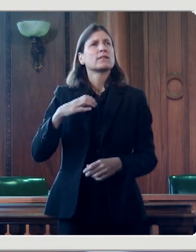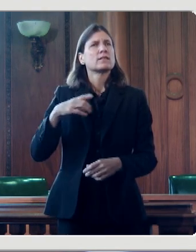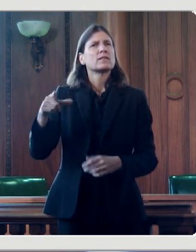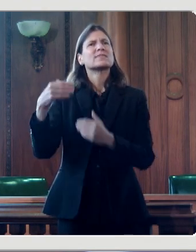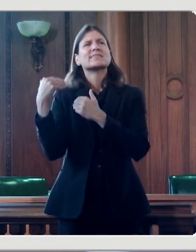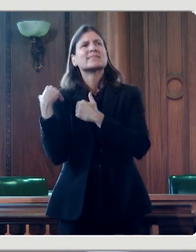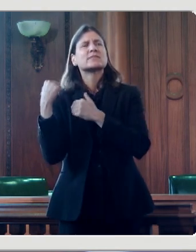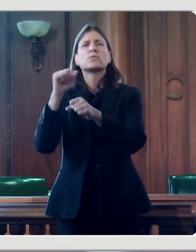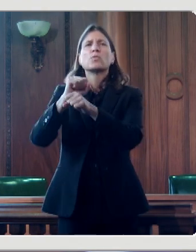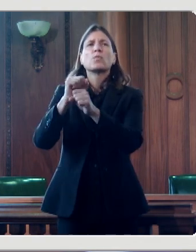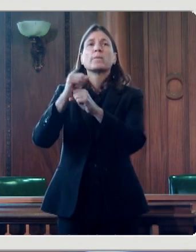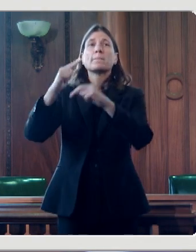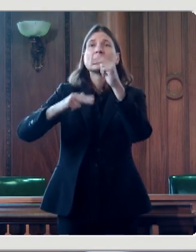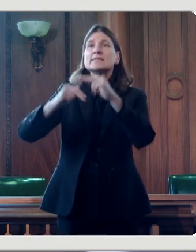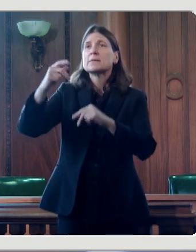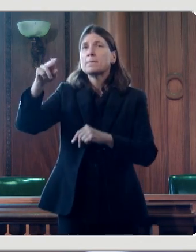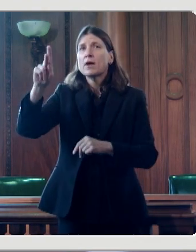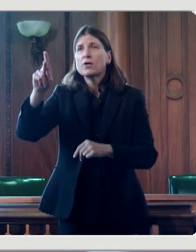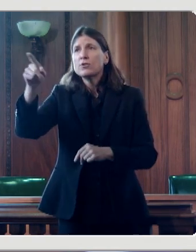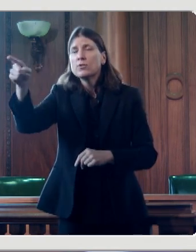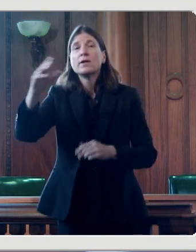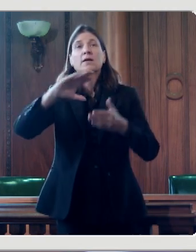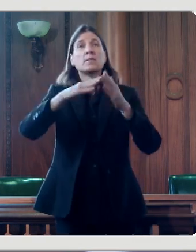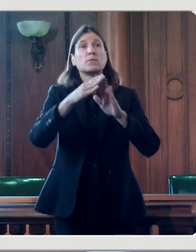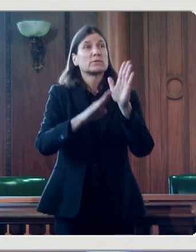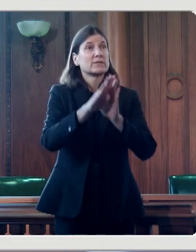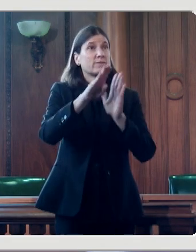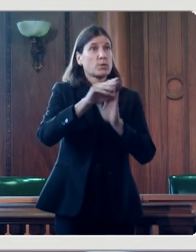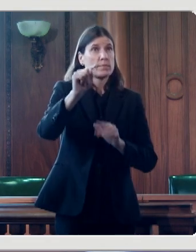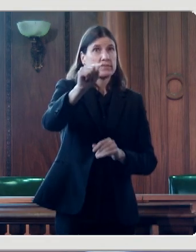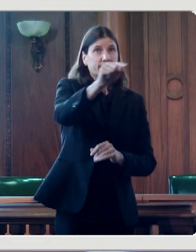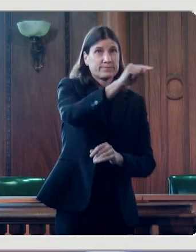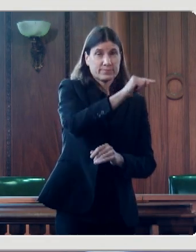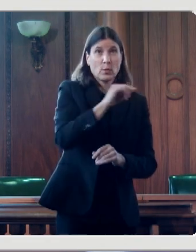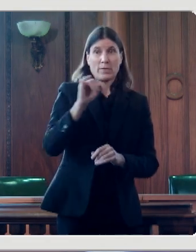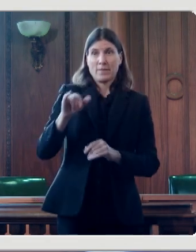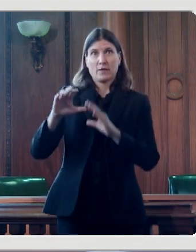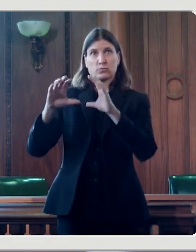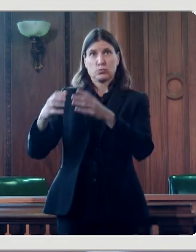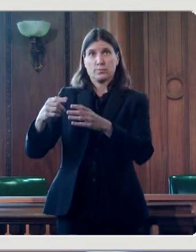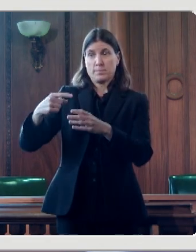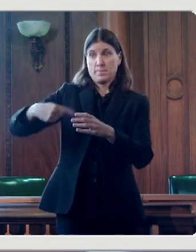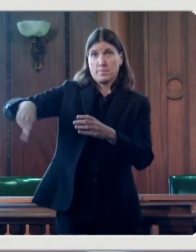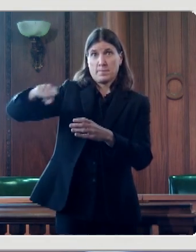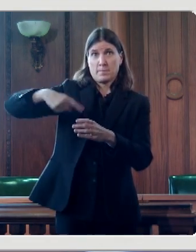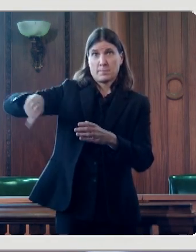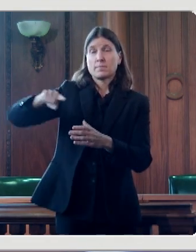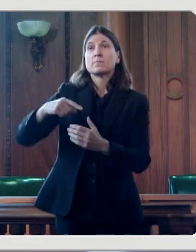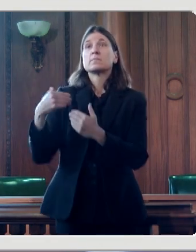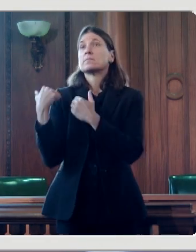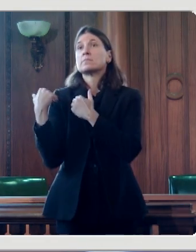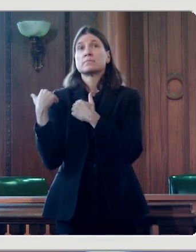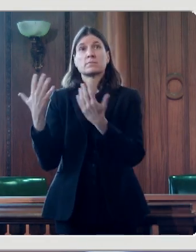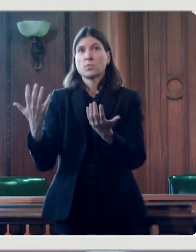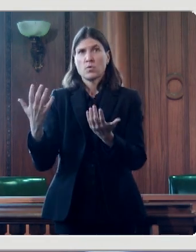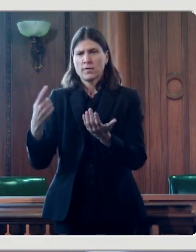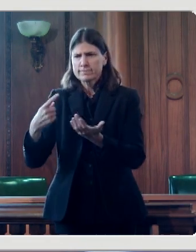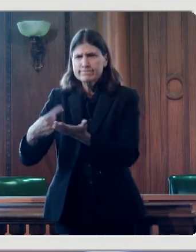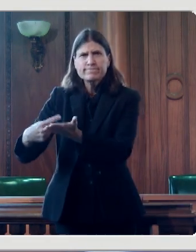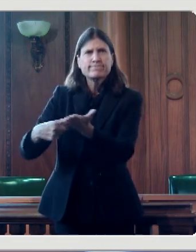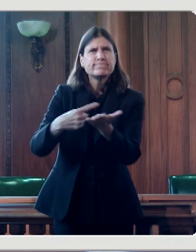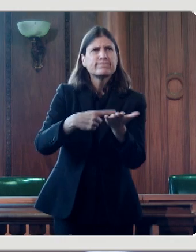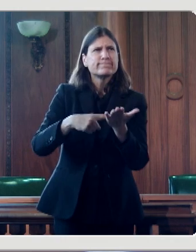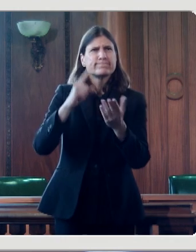development division, through Tim Sheehan. The Blooms in the Orchard, which is fantastic. They do hundreds of